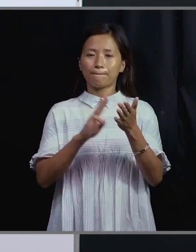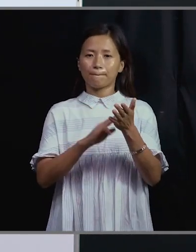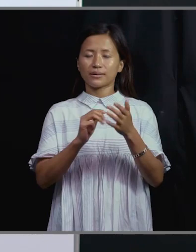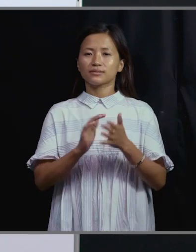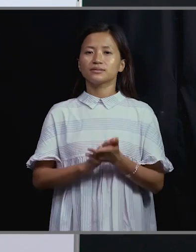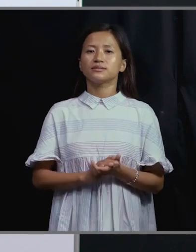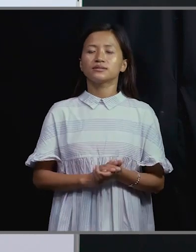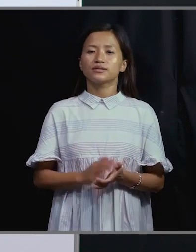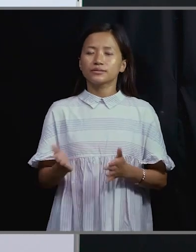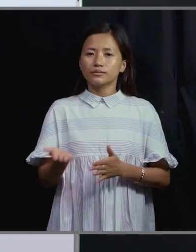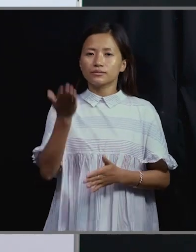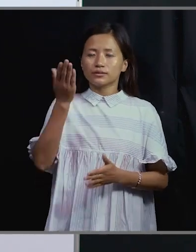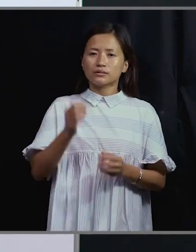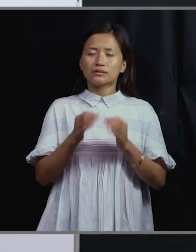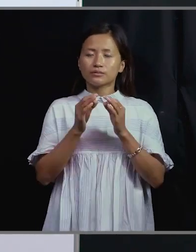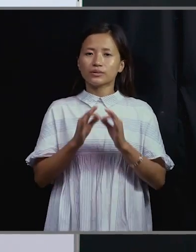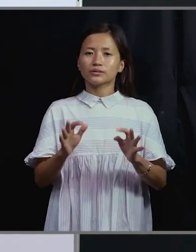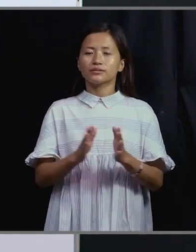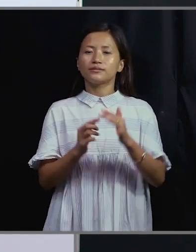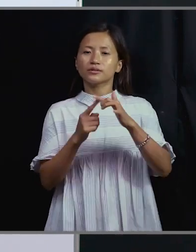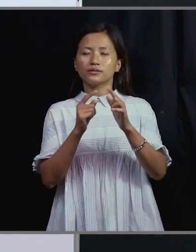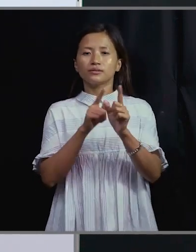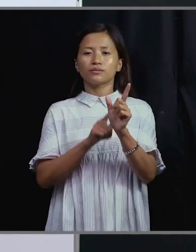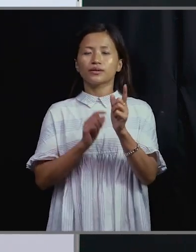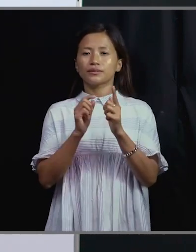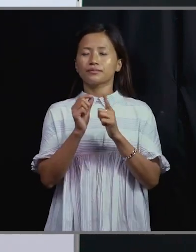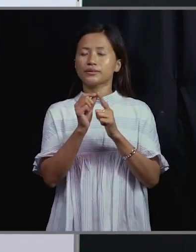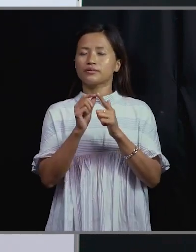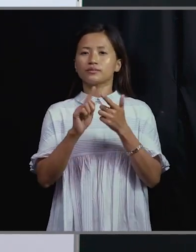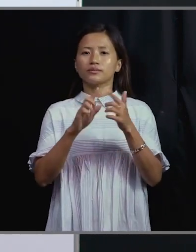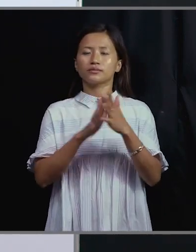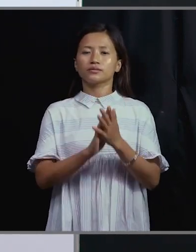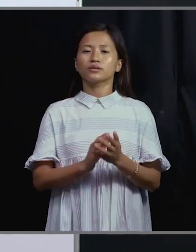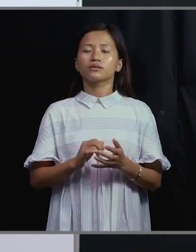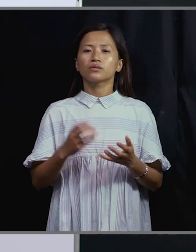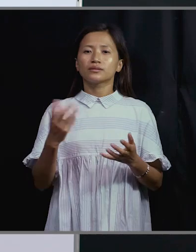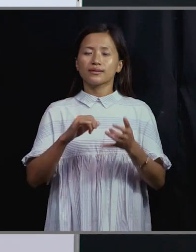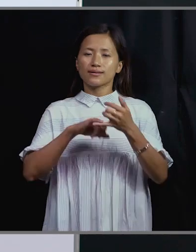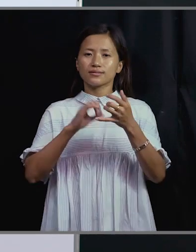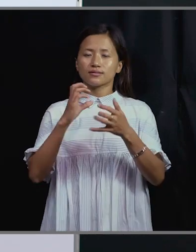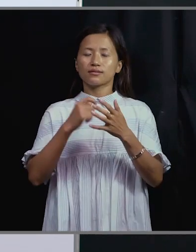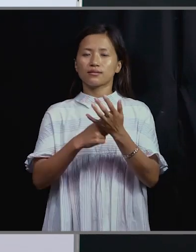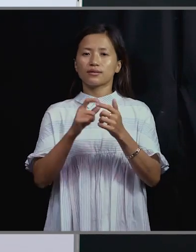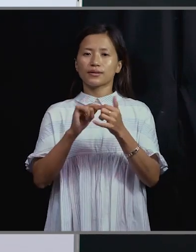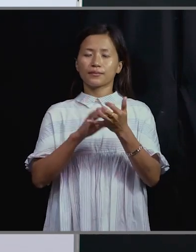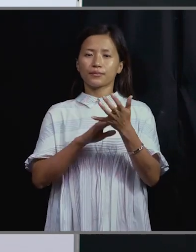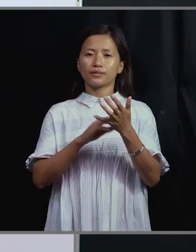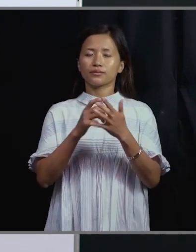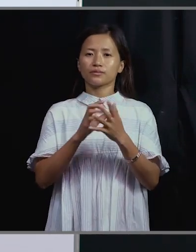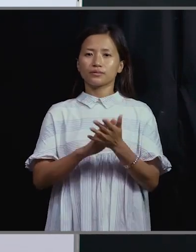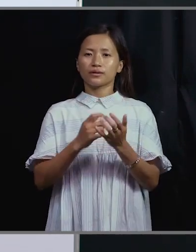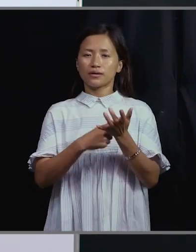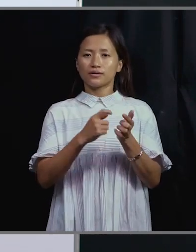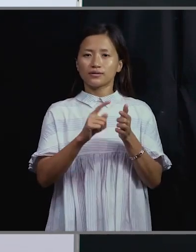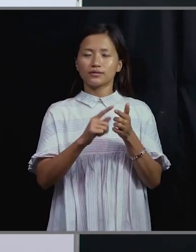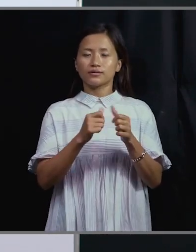to a special type of organometallic compounds which are called as Grignard reagents. And if they react with sodium